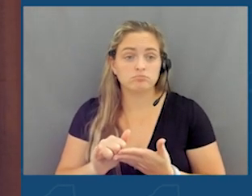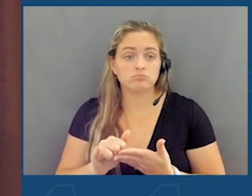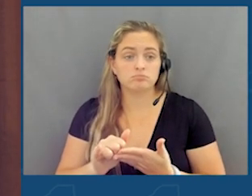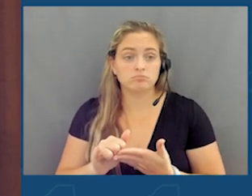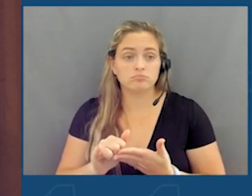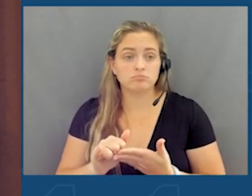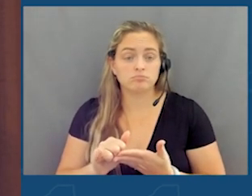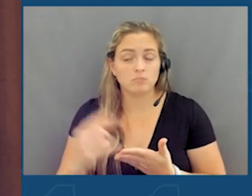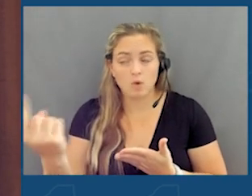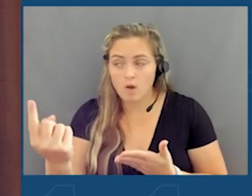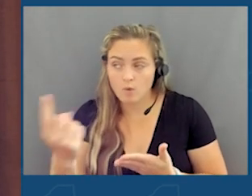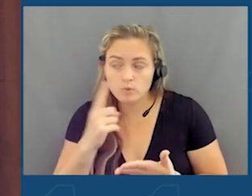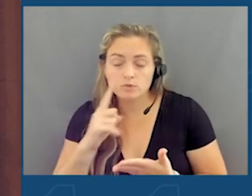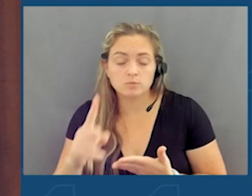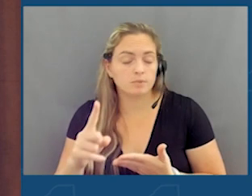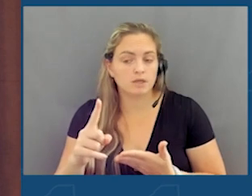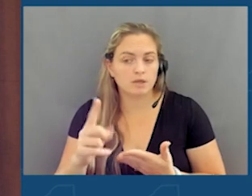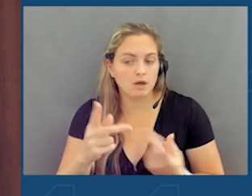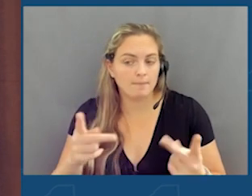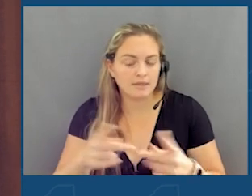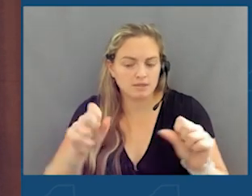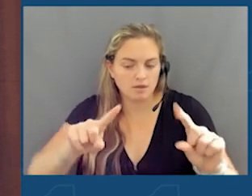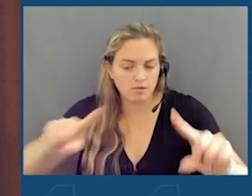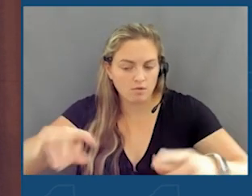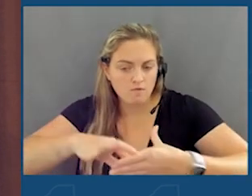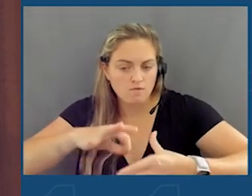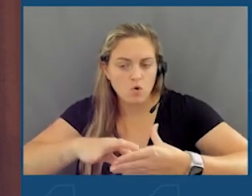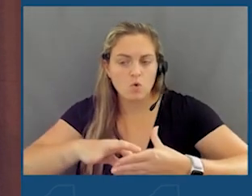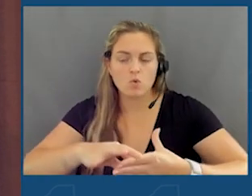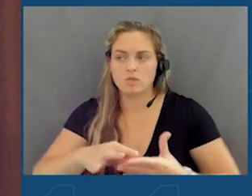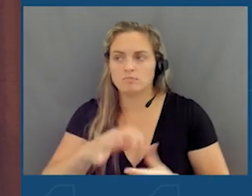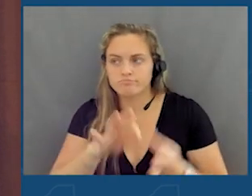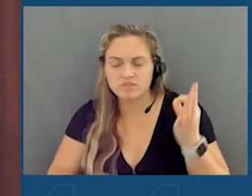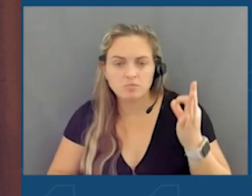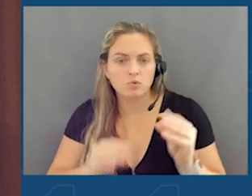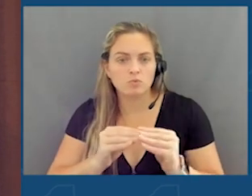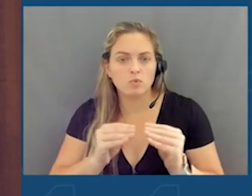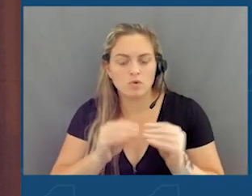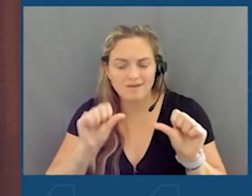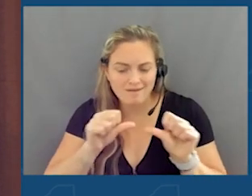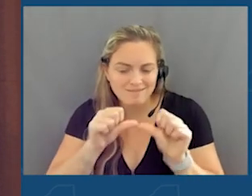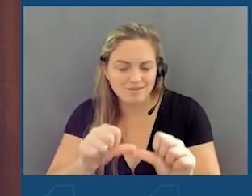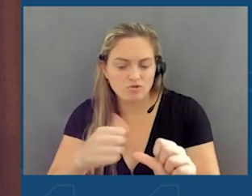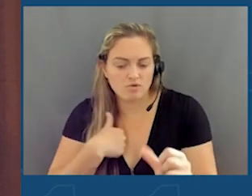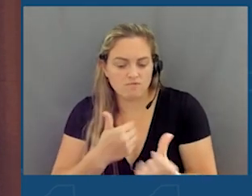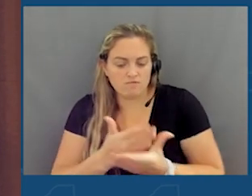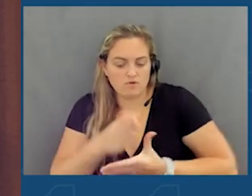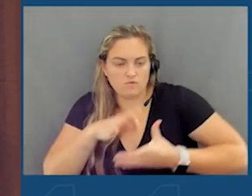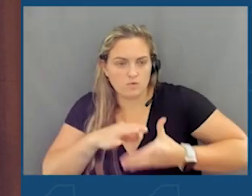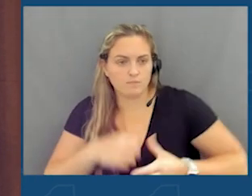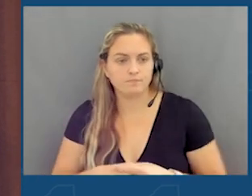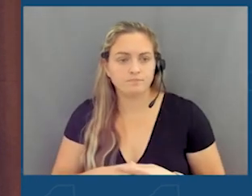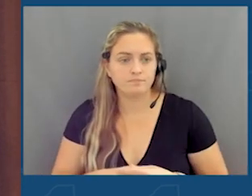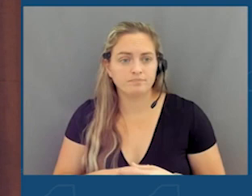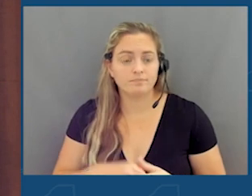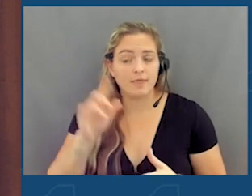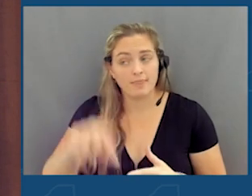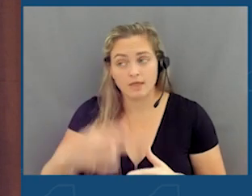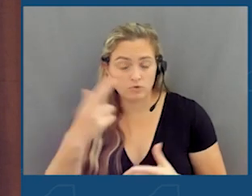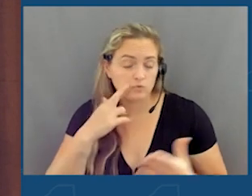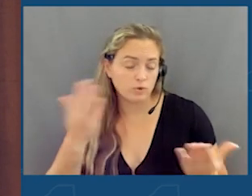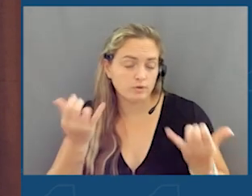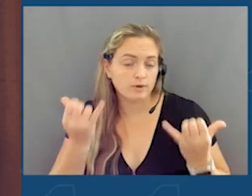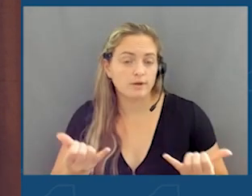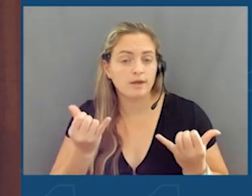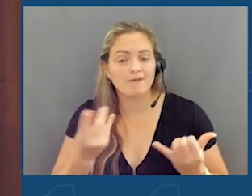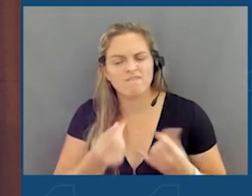we'll always be that beacon, that place that people revere the right to vote. And that's what brings us here today. In a